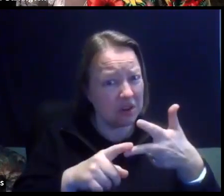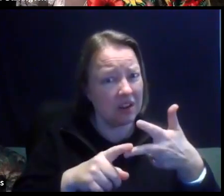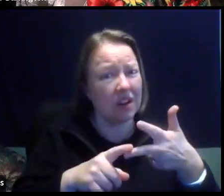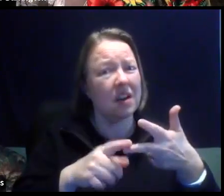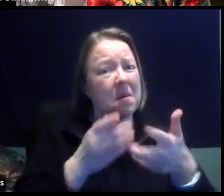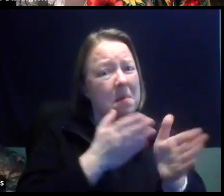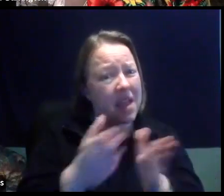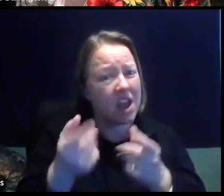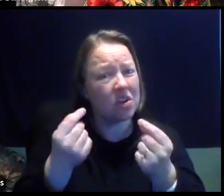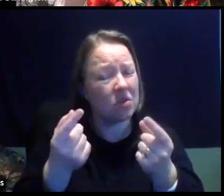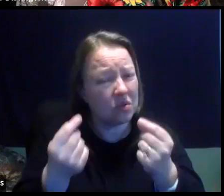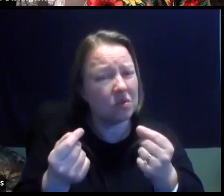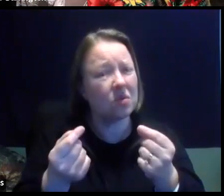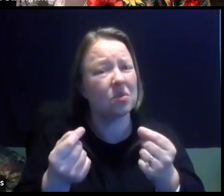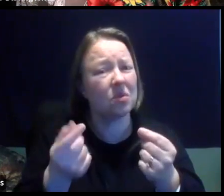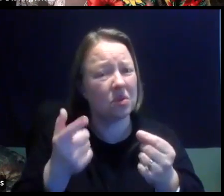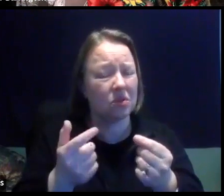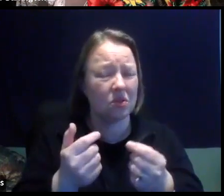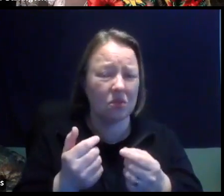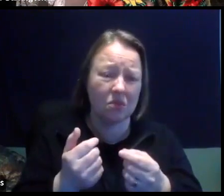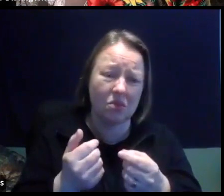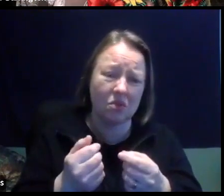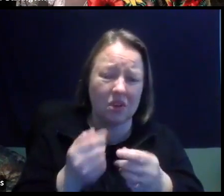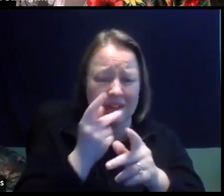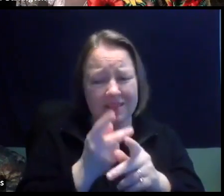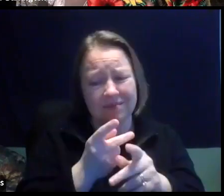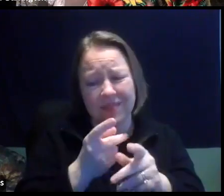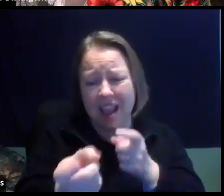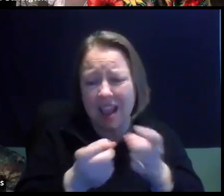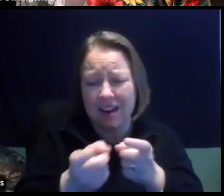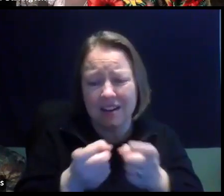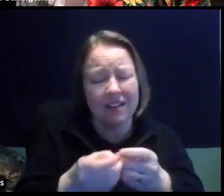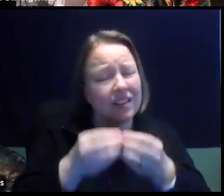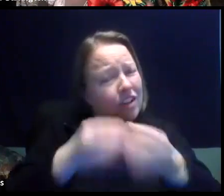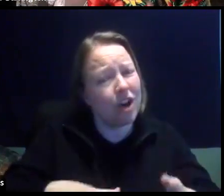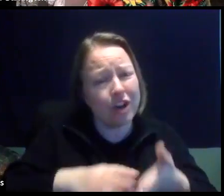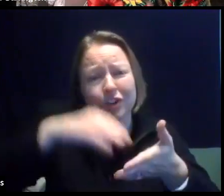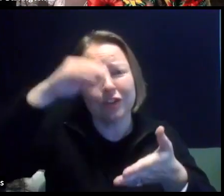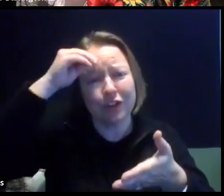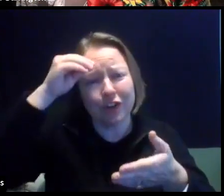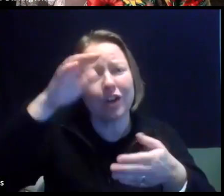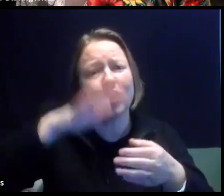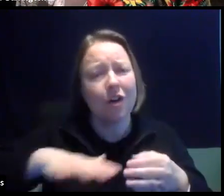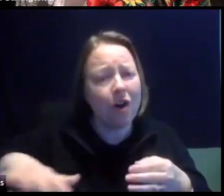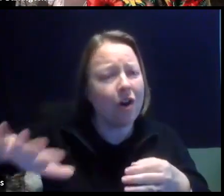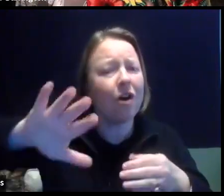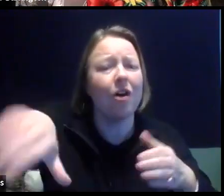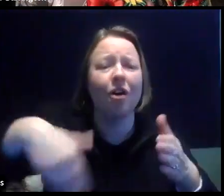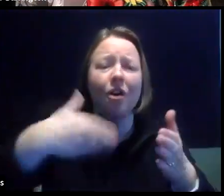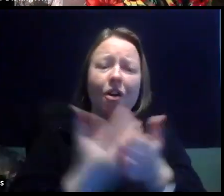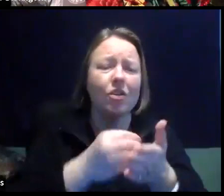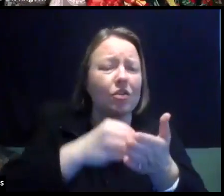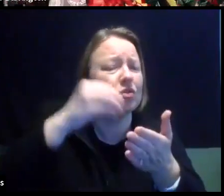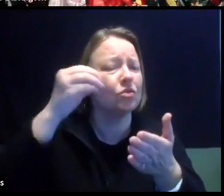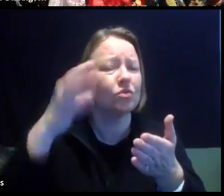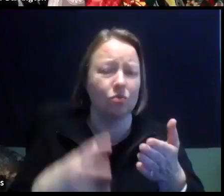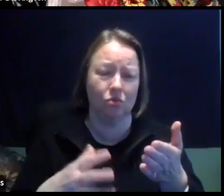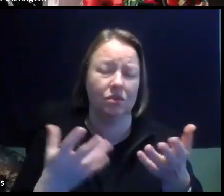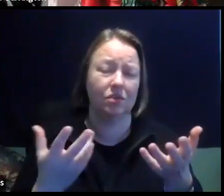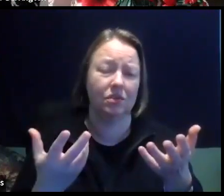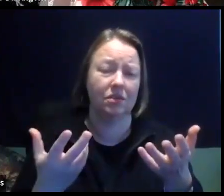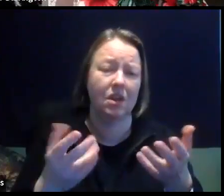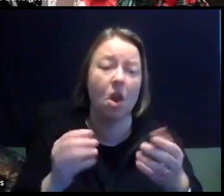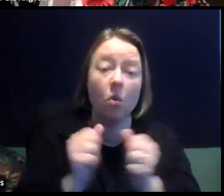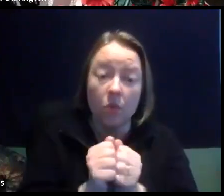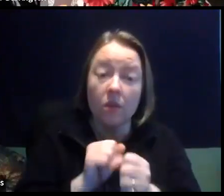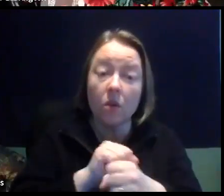field around the loss of learning that occurred across the student populations? The thing about COVID